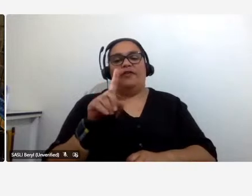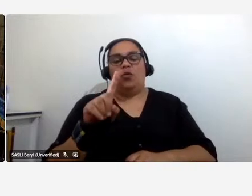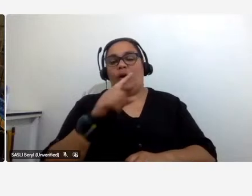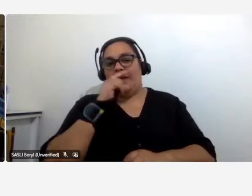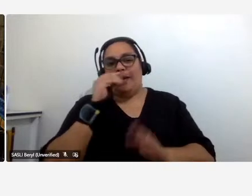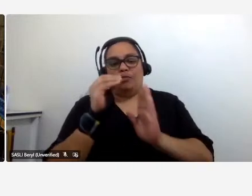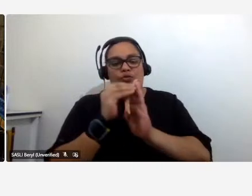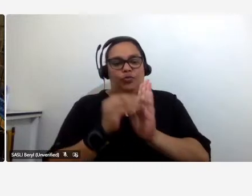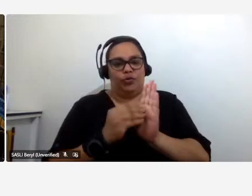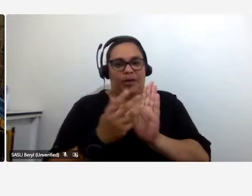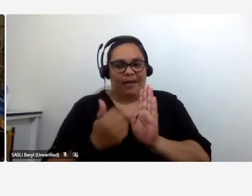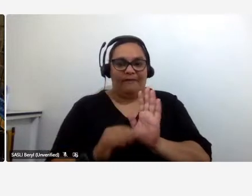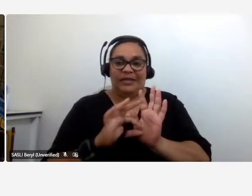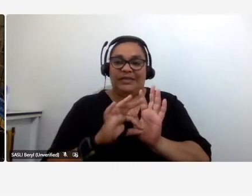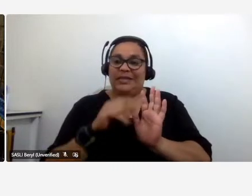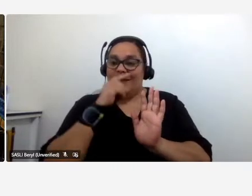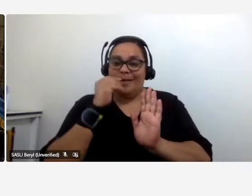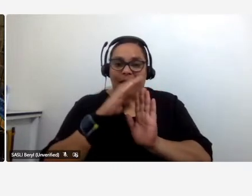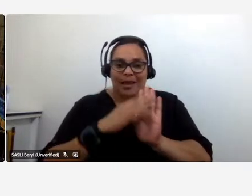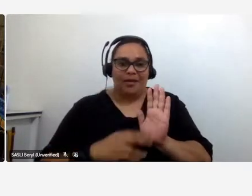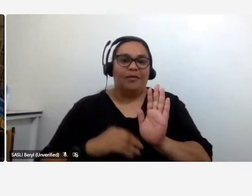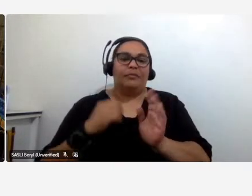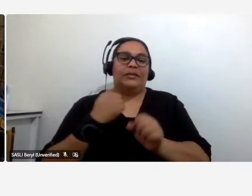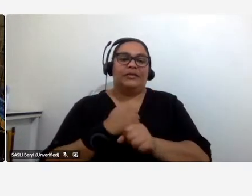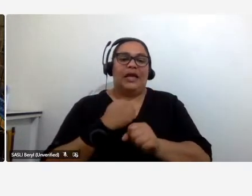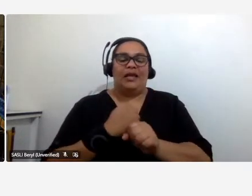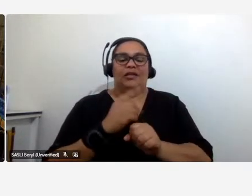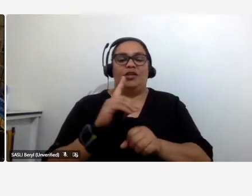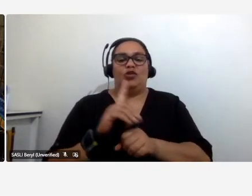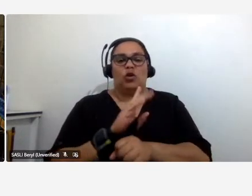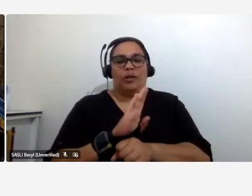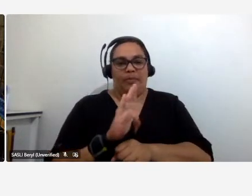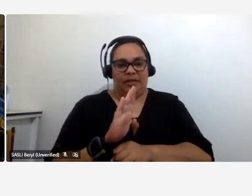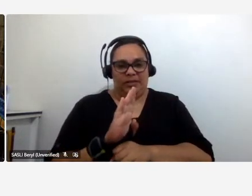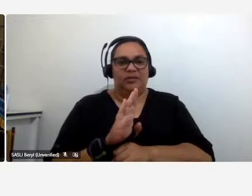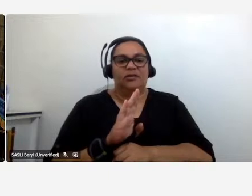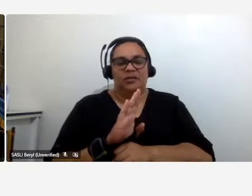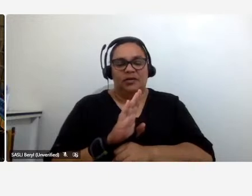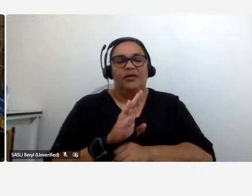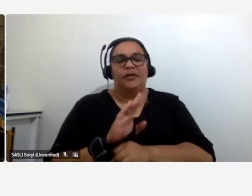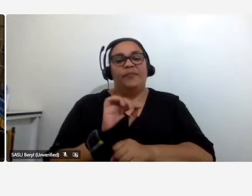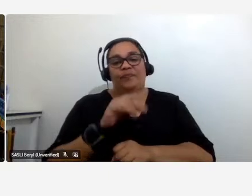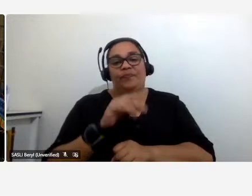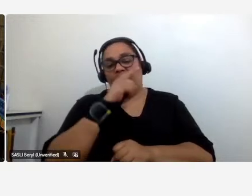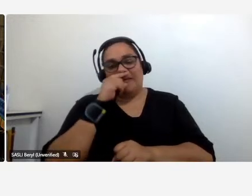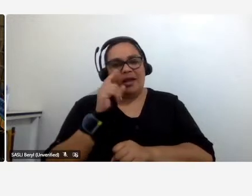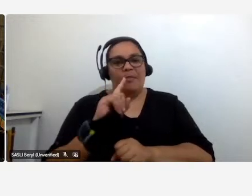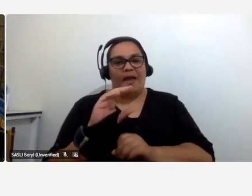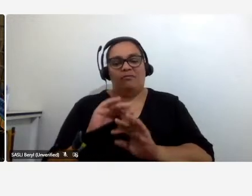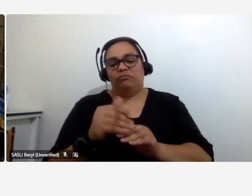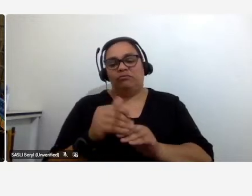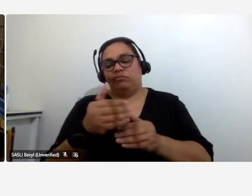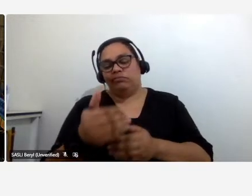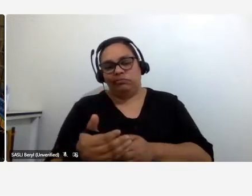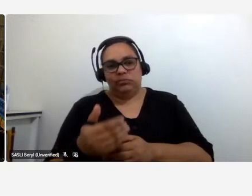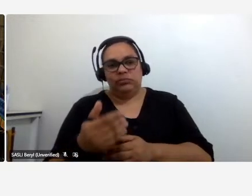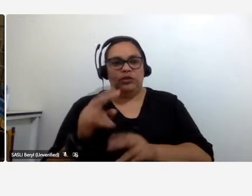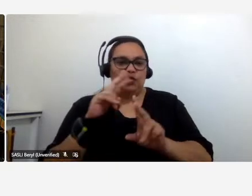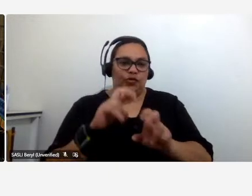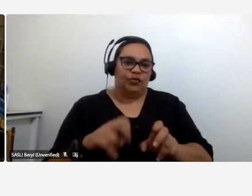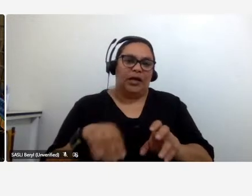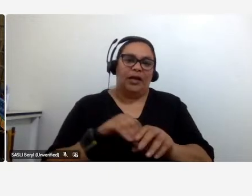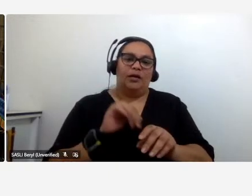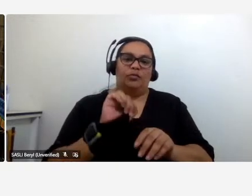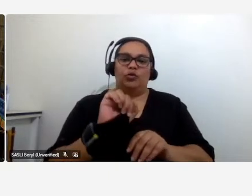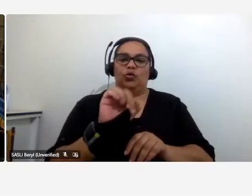names. These are names that's on a standard database, and these names have periodically to be reviewed in terms of